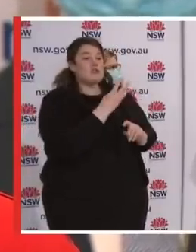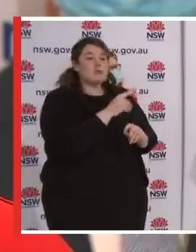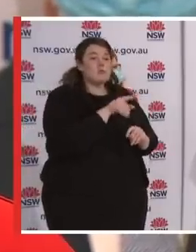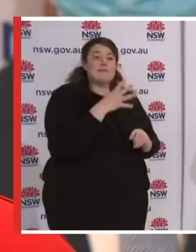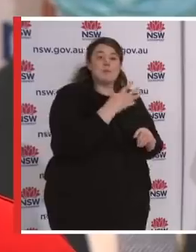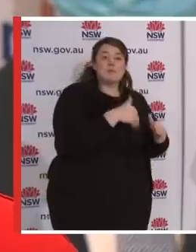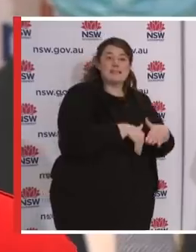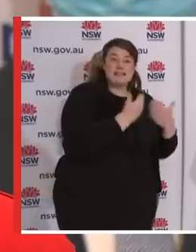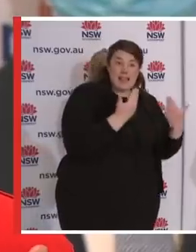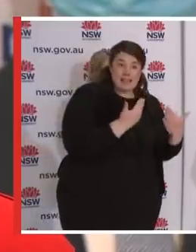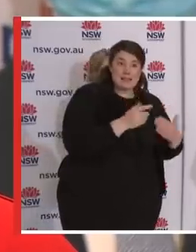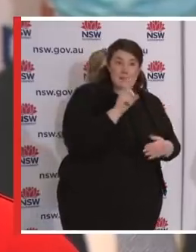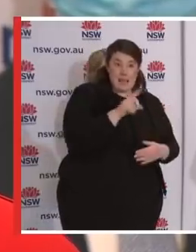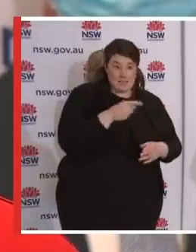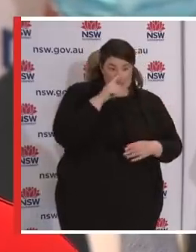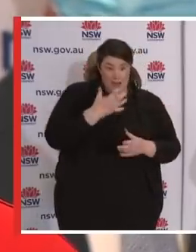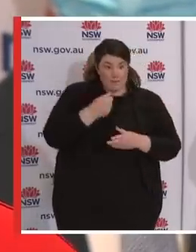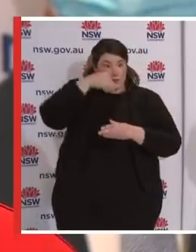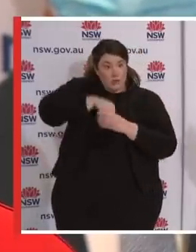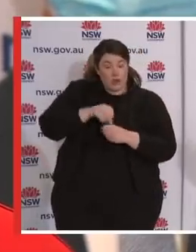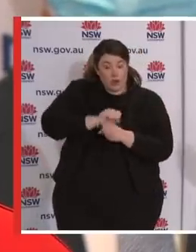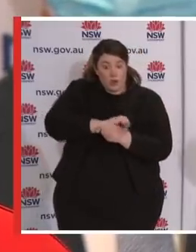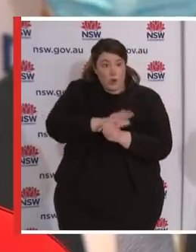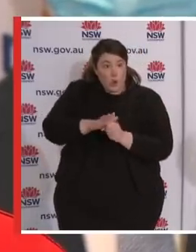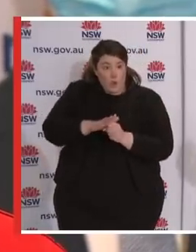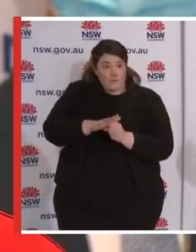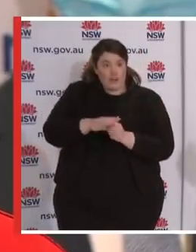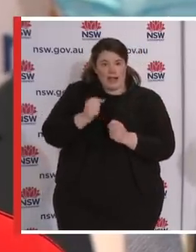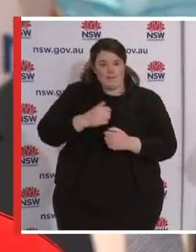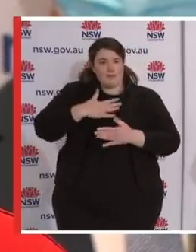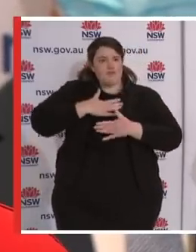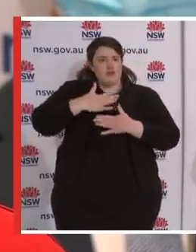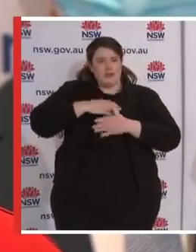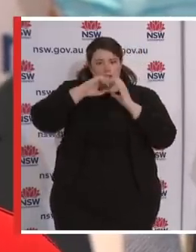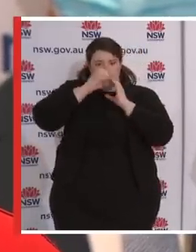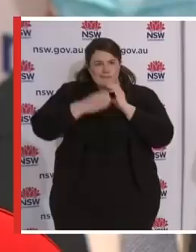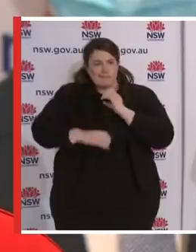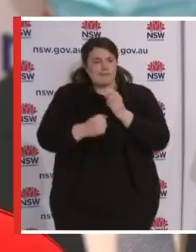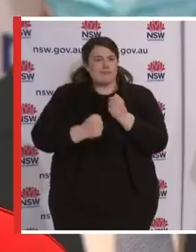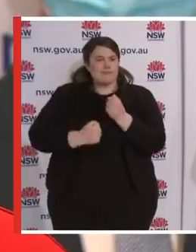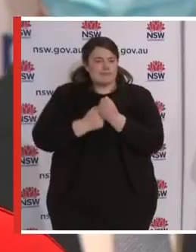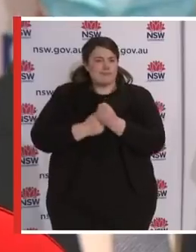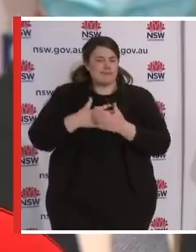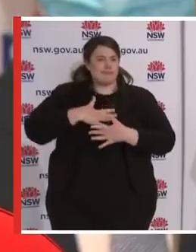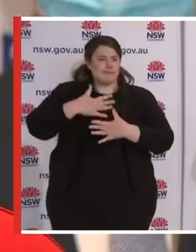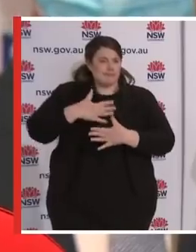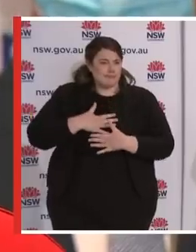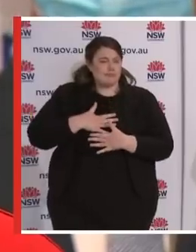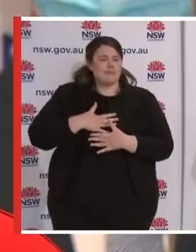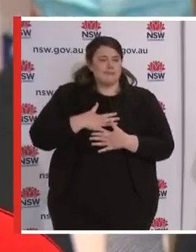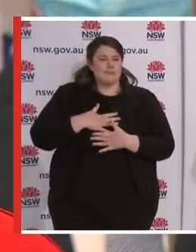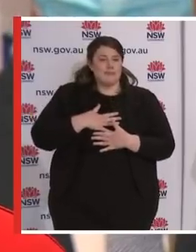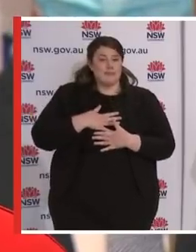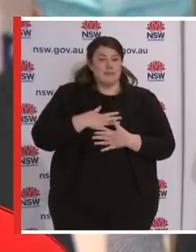who have COVID, who end up on ventilators, on the breathing machine, on life support, stay in ICU from the UK